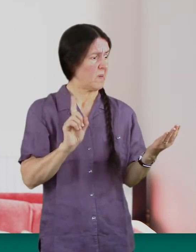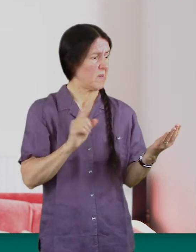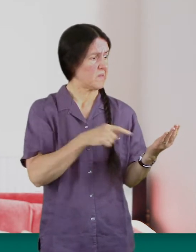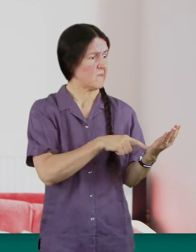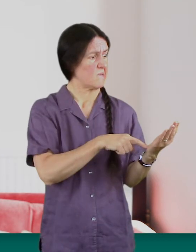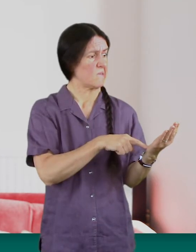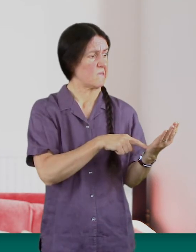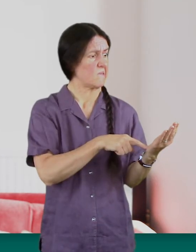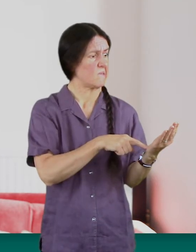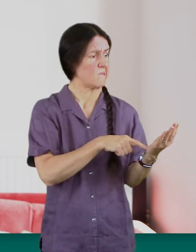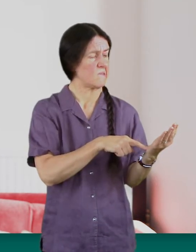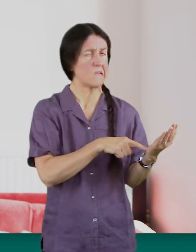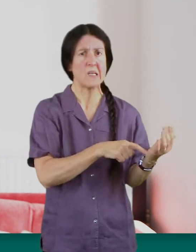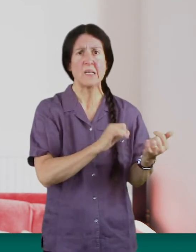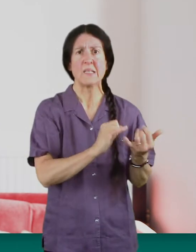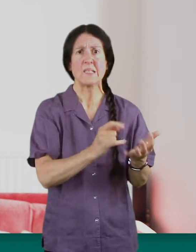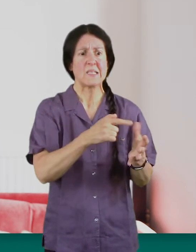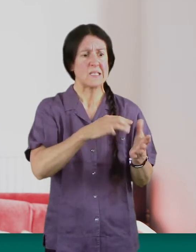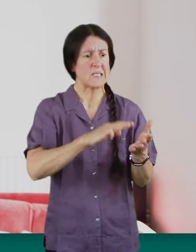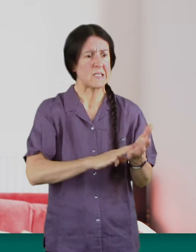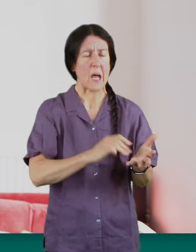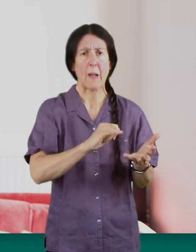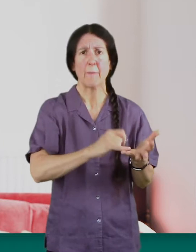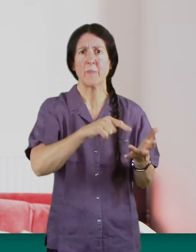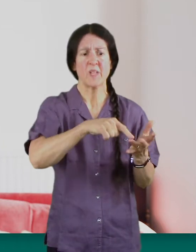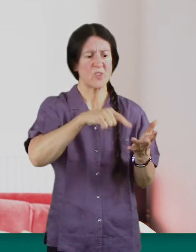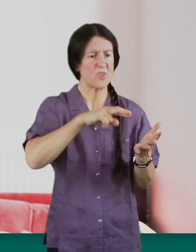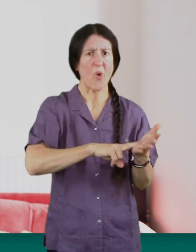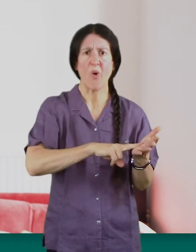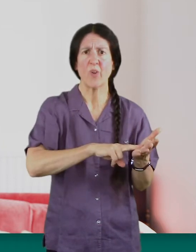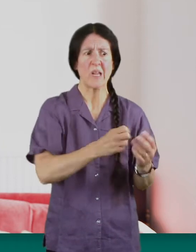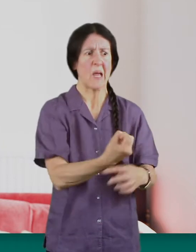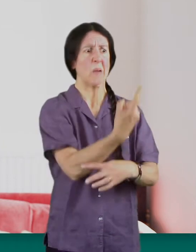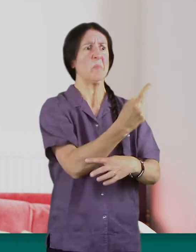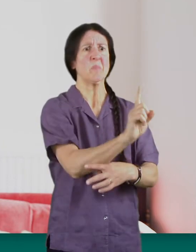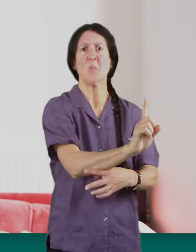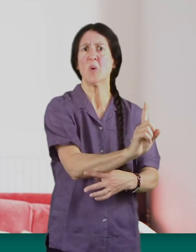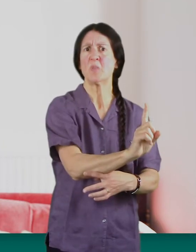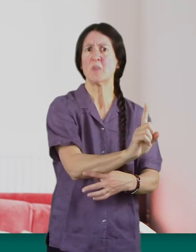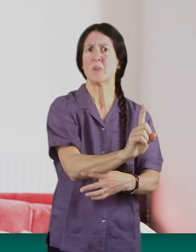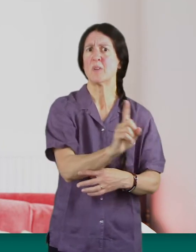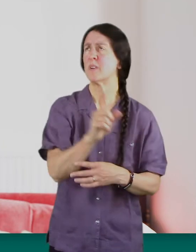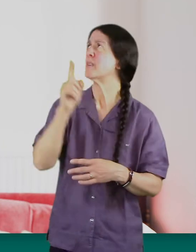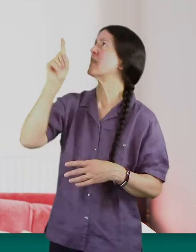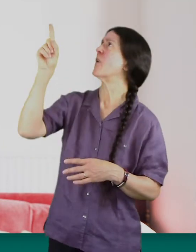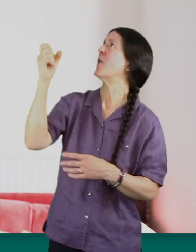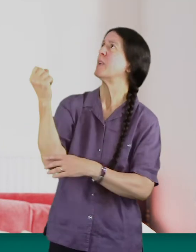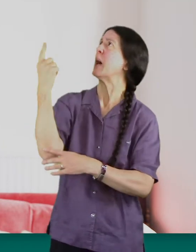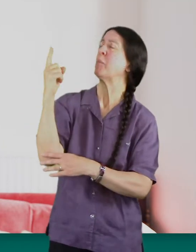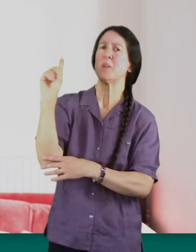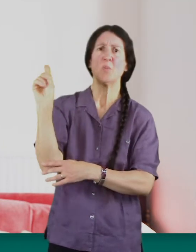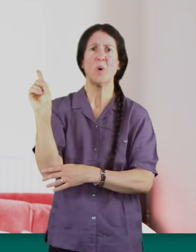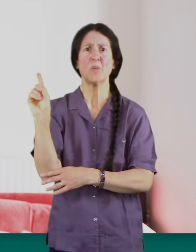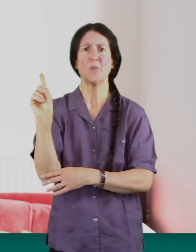particularly, what on earth is going on with Samson? And maybe, what on earth is going on with God in these 2